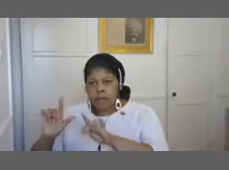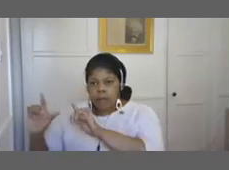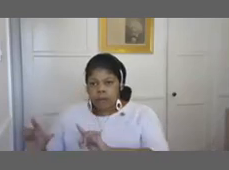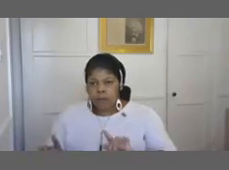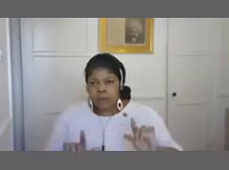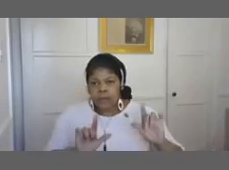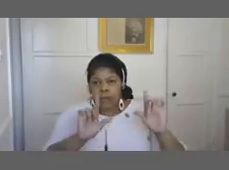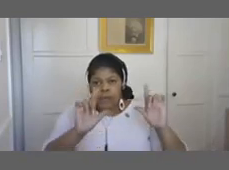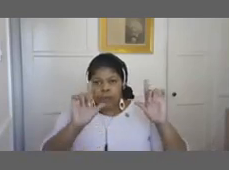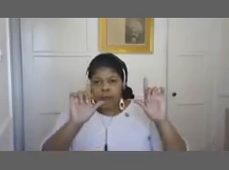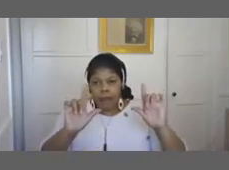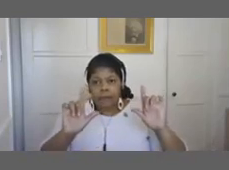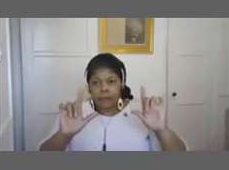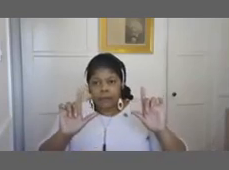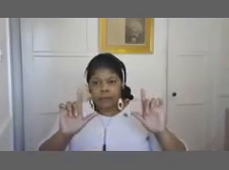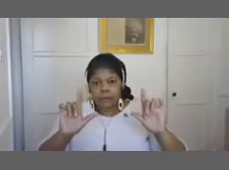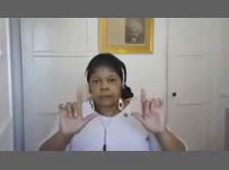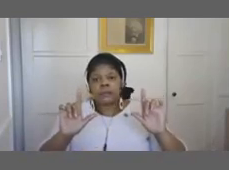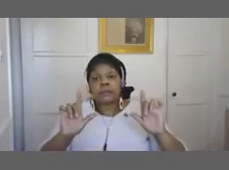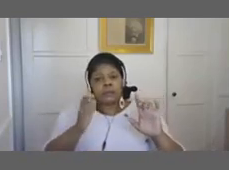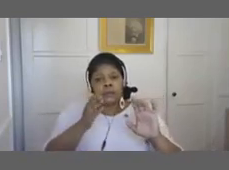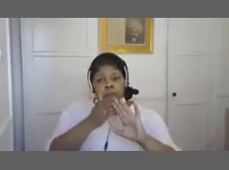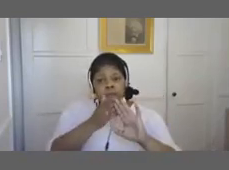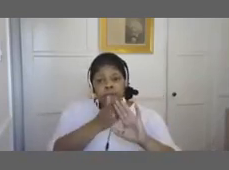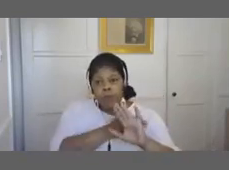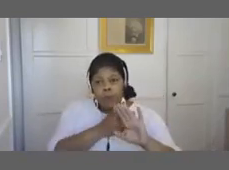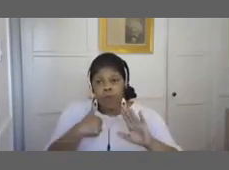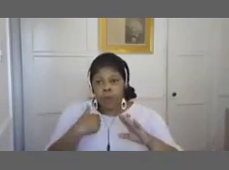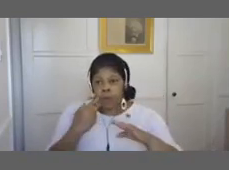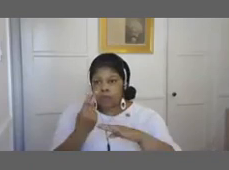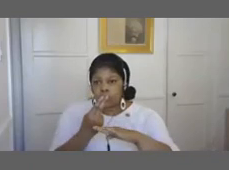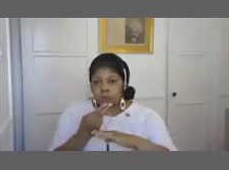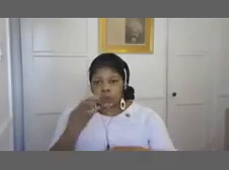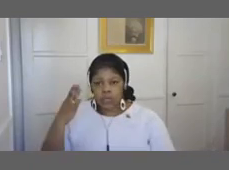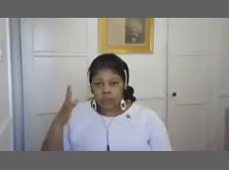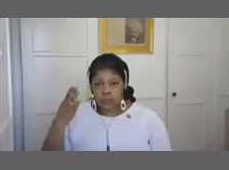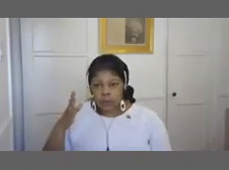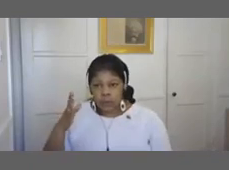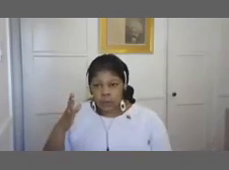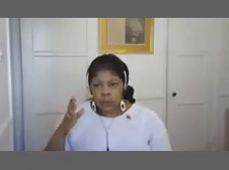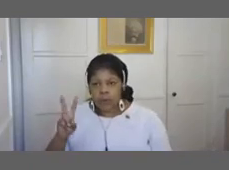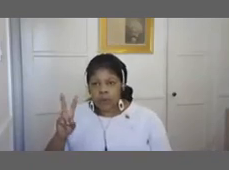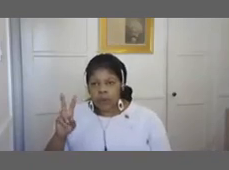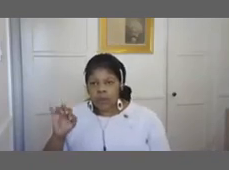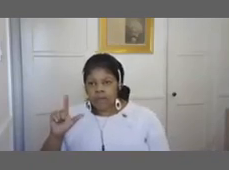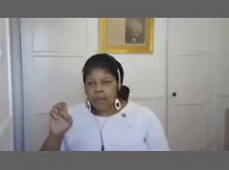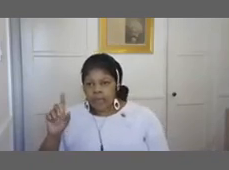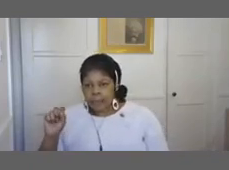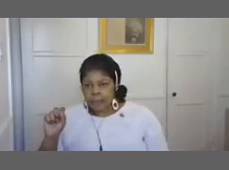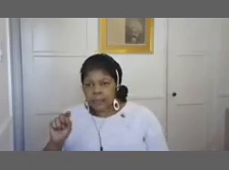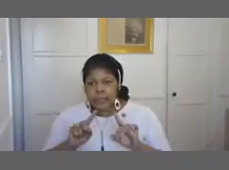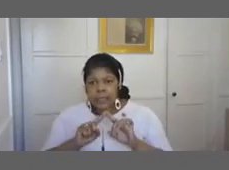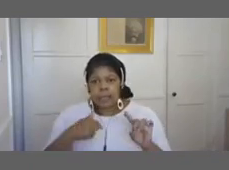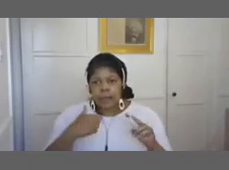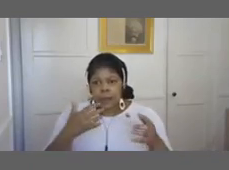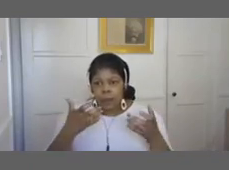color picker. Now before I was in the blues or the violets, but I want to make sure that I'm in the oranges. And again, I